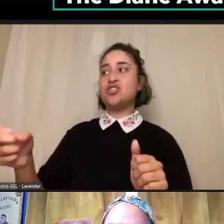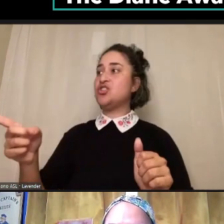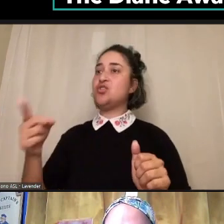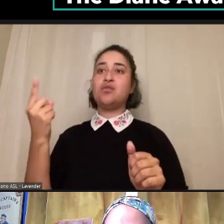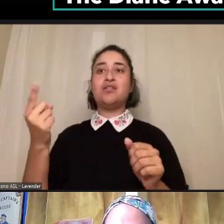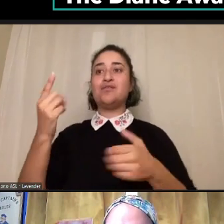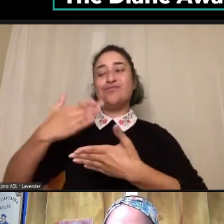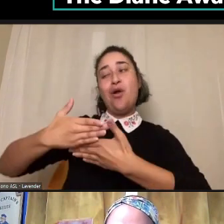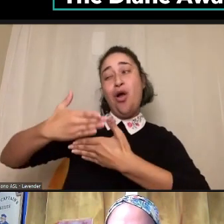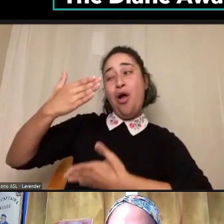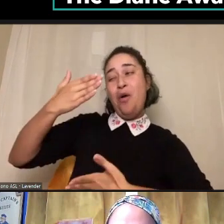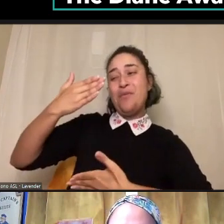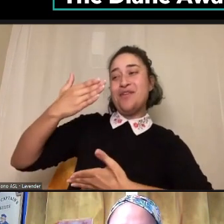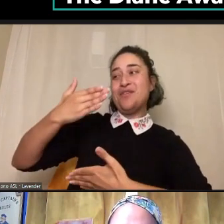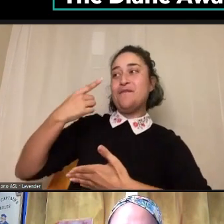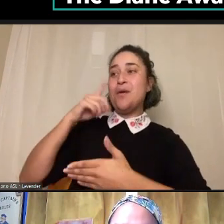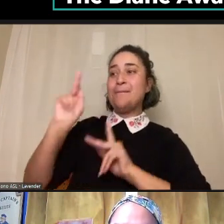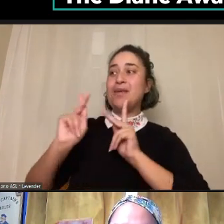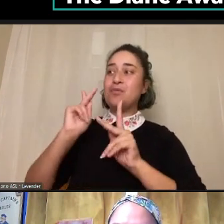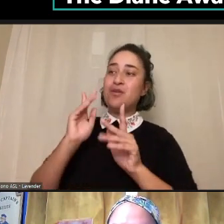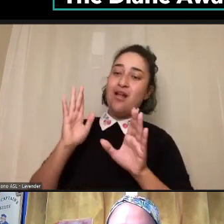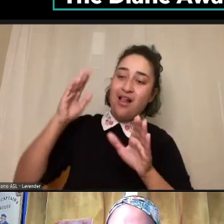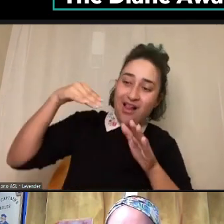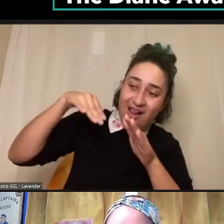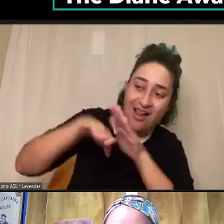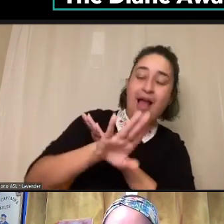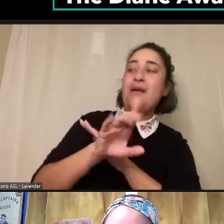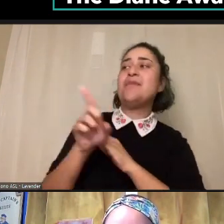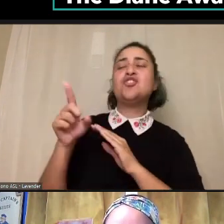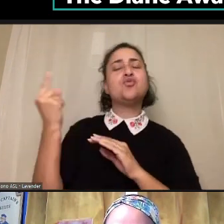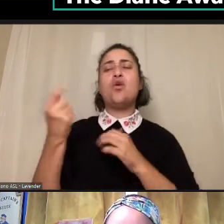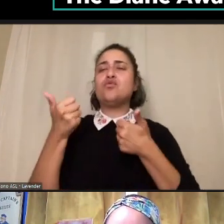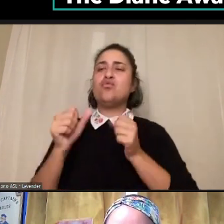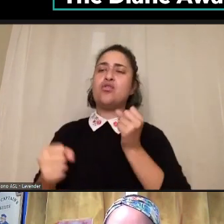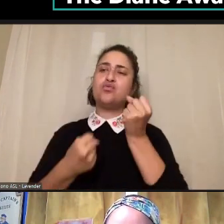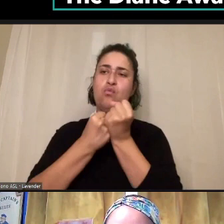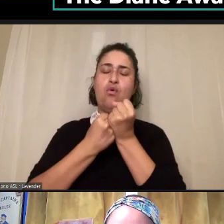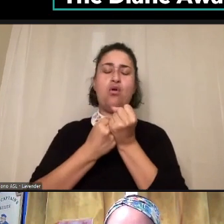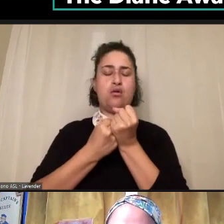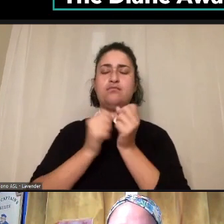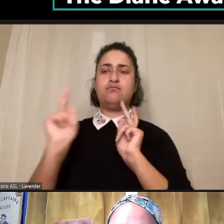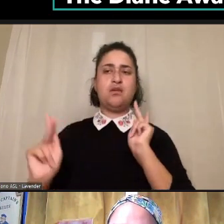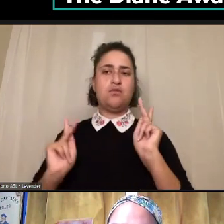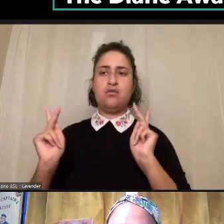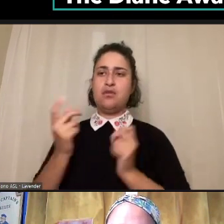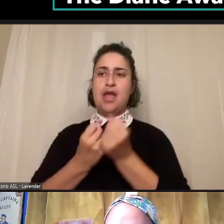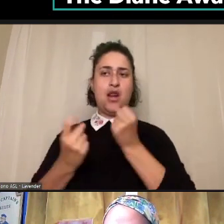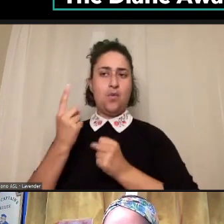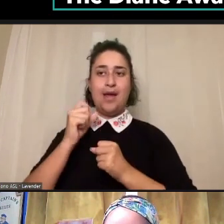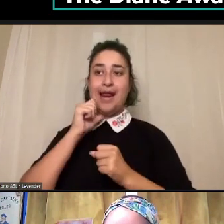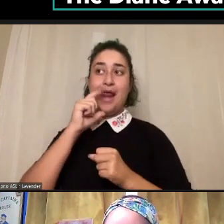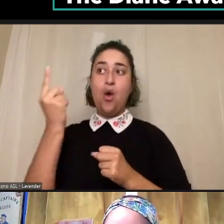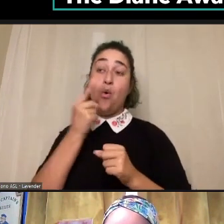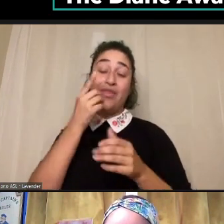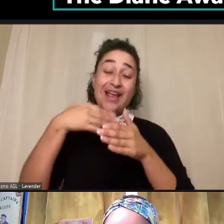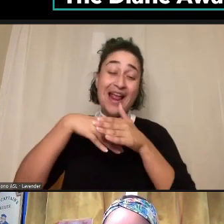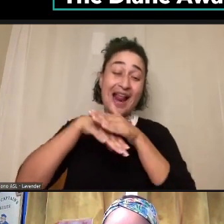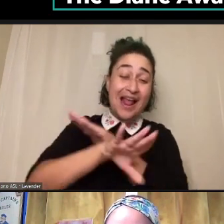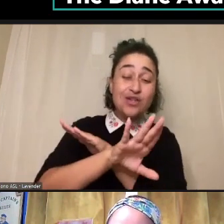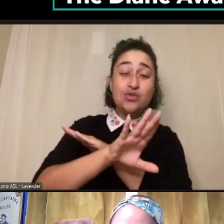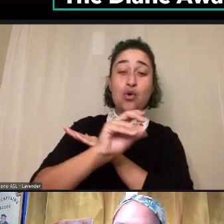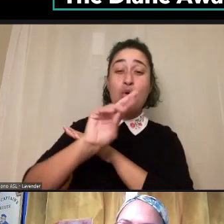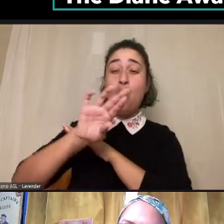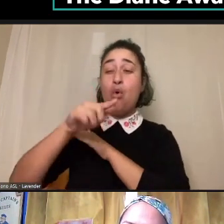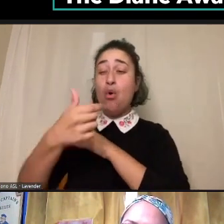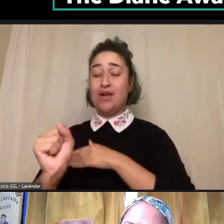for folks to climb in. I mean, she was always about trying to support folks in not only getting into organizations